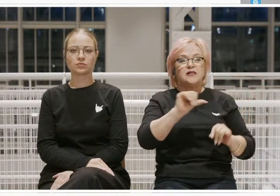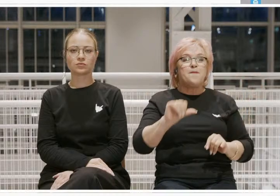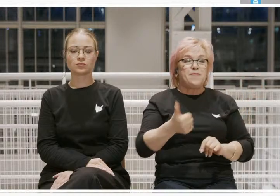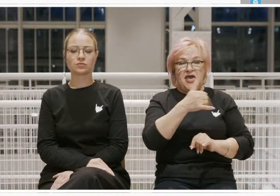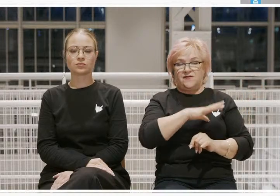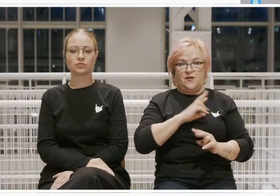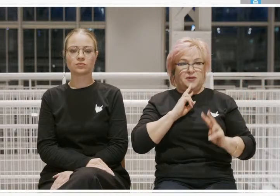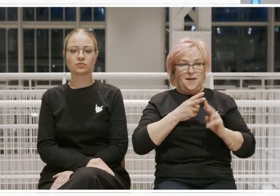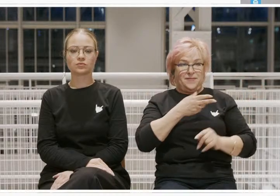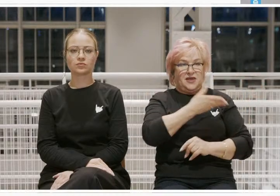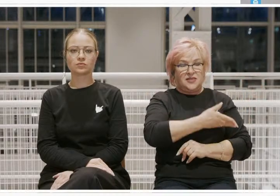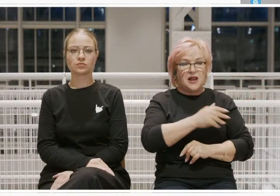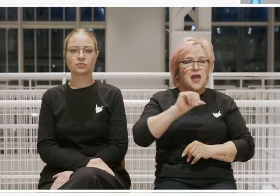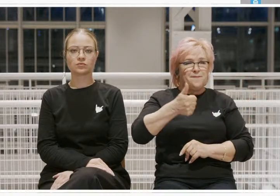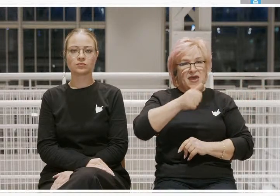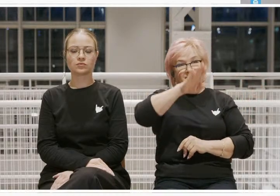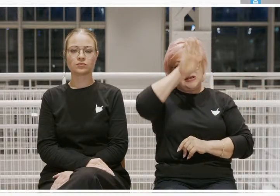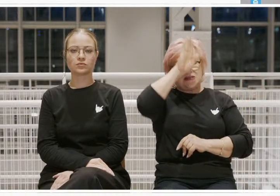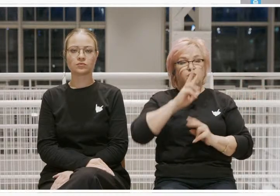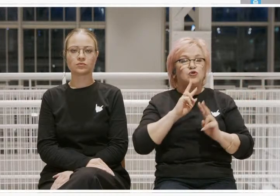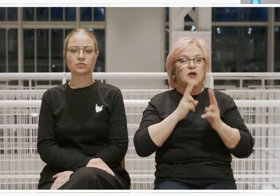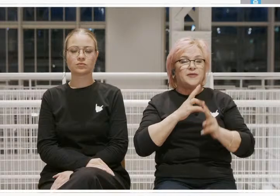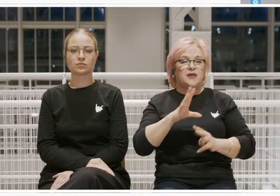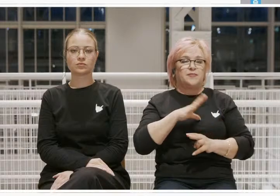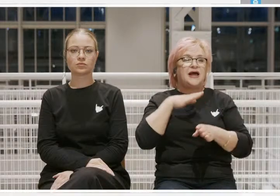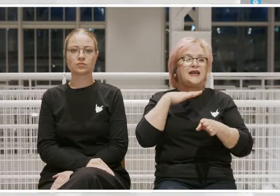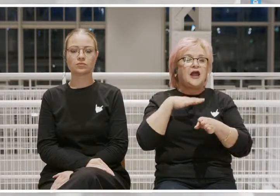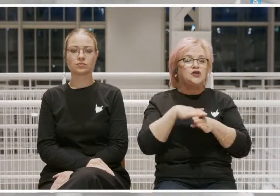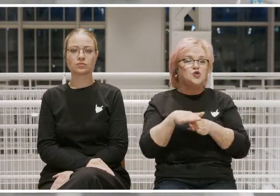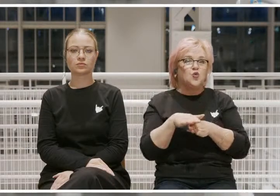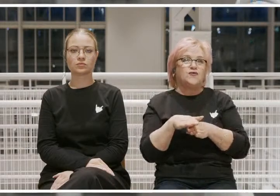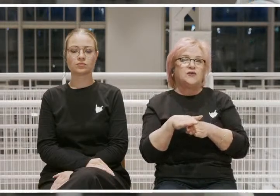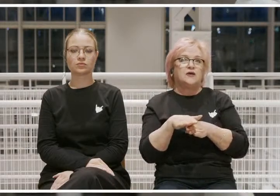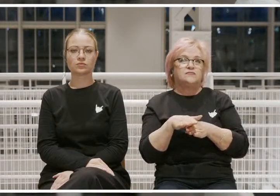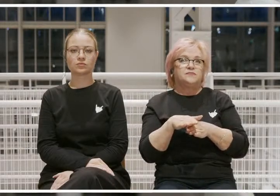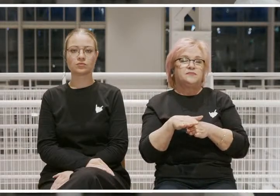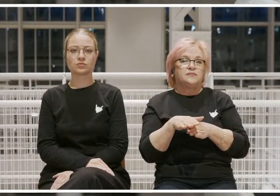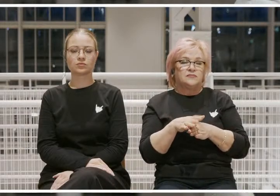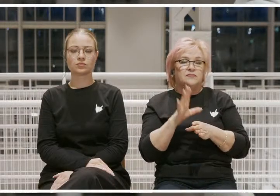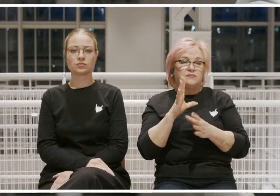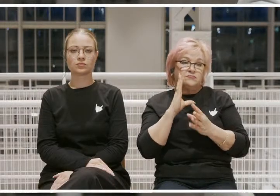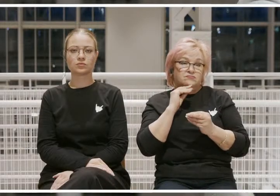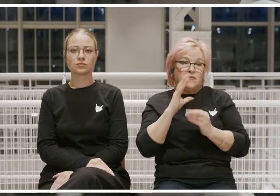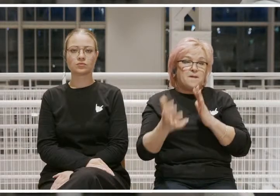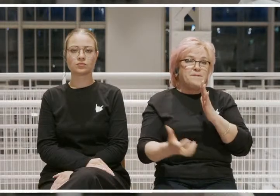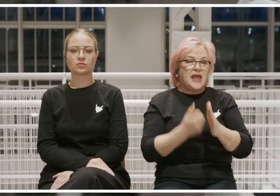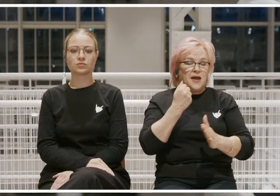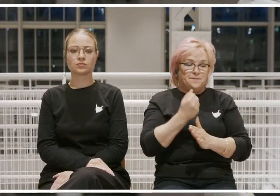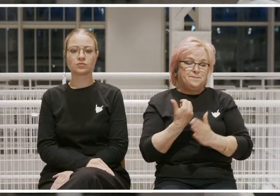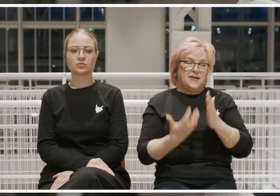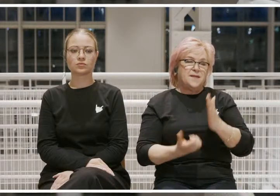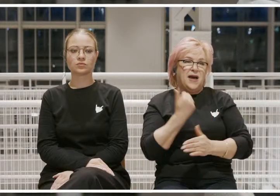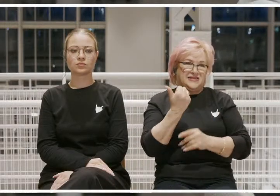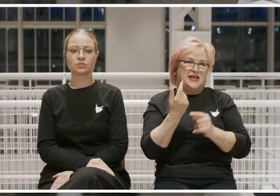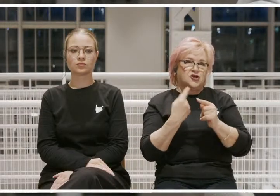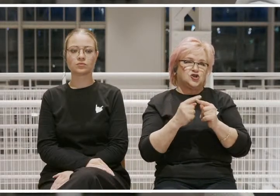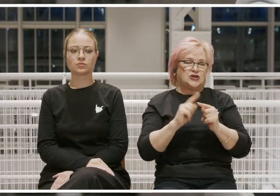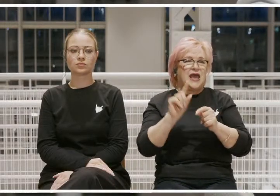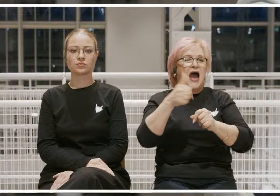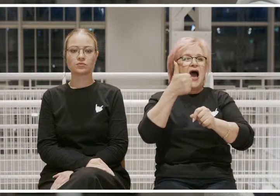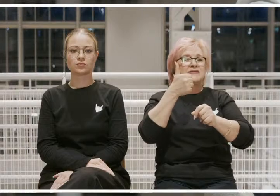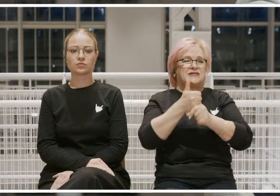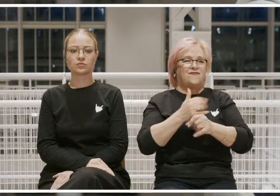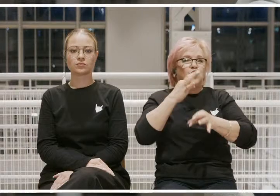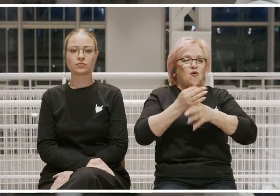biennial was realized under the coordination of Beal Madra in 5 venues with the